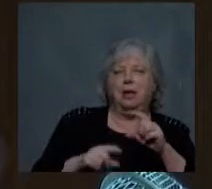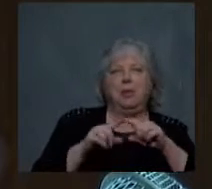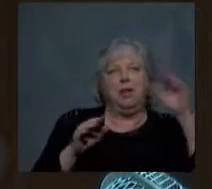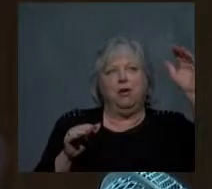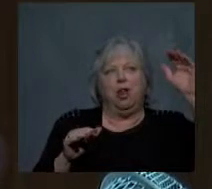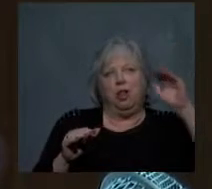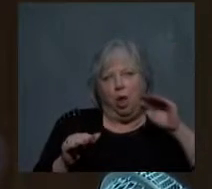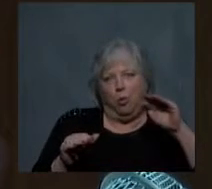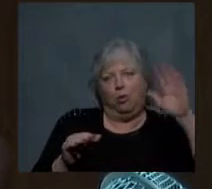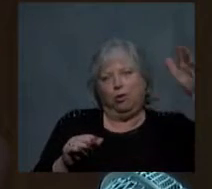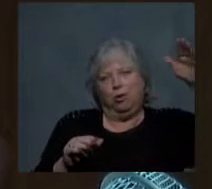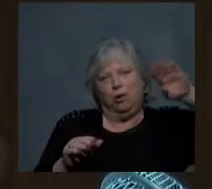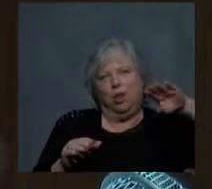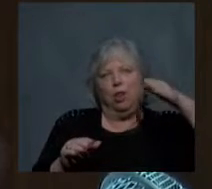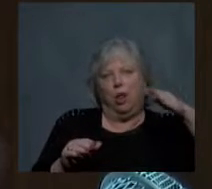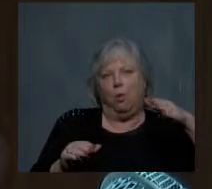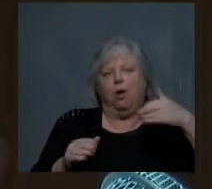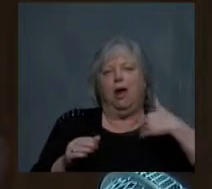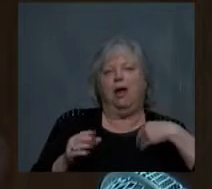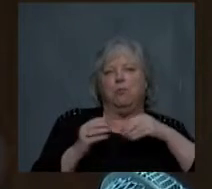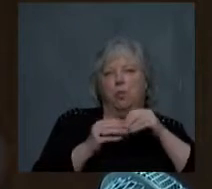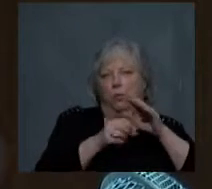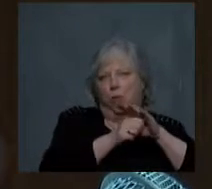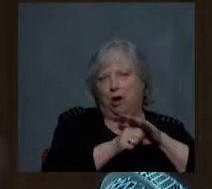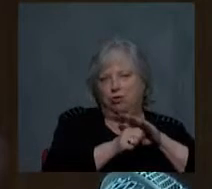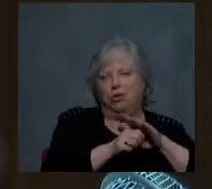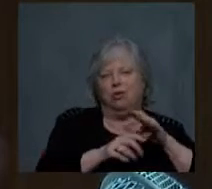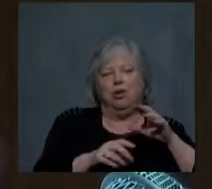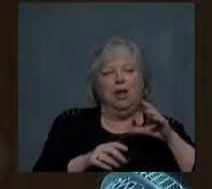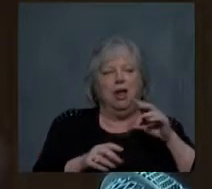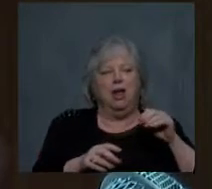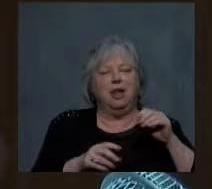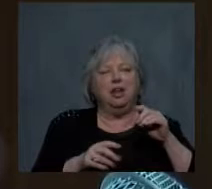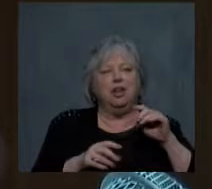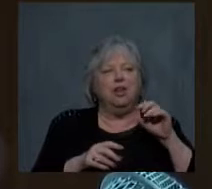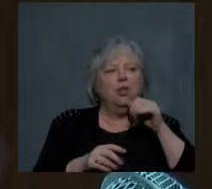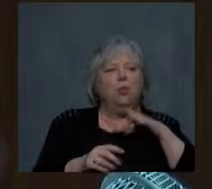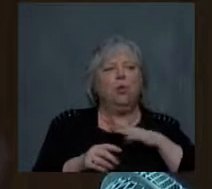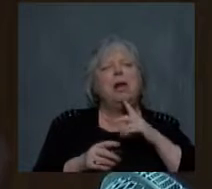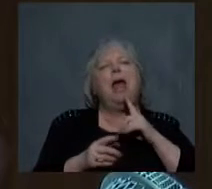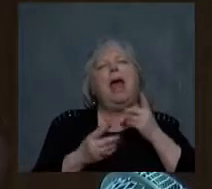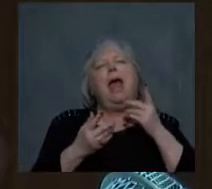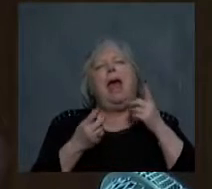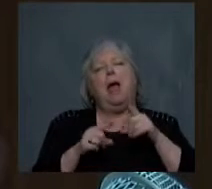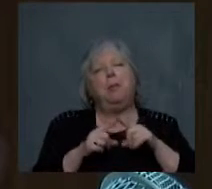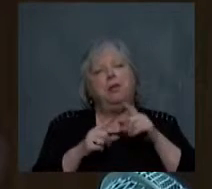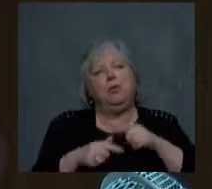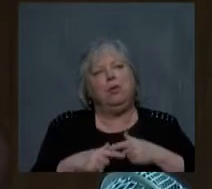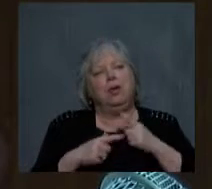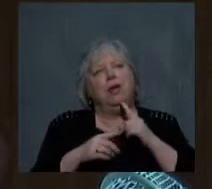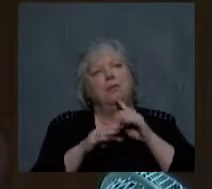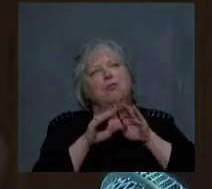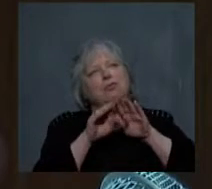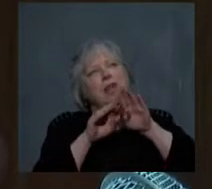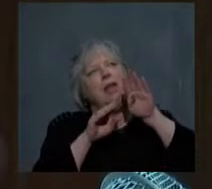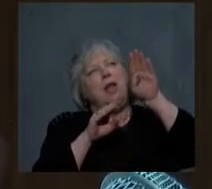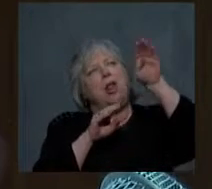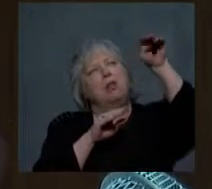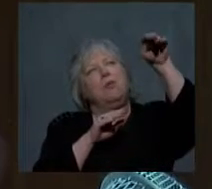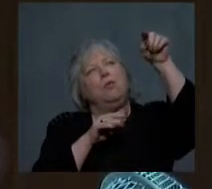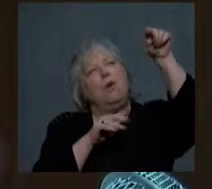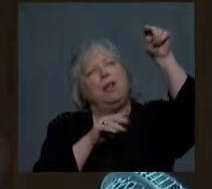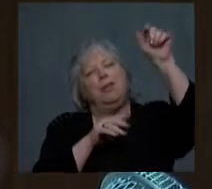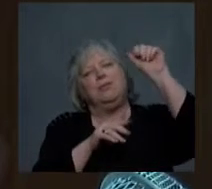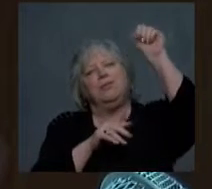They're just lower, and they have more pressure. Yeah, and she just happens to be right at the crest of the hill. But yes, sir,